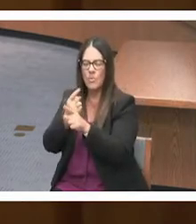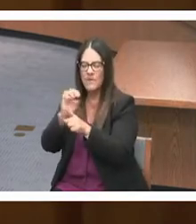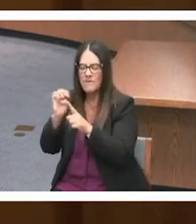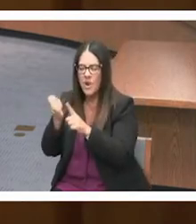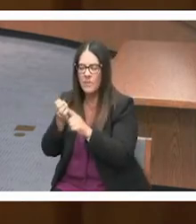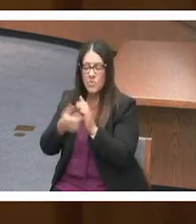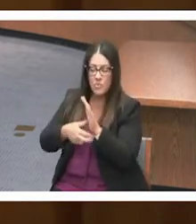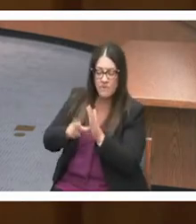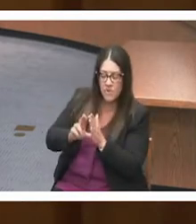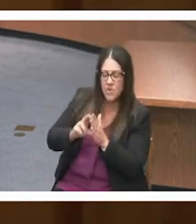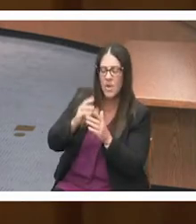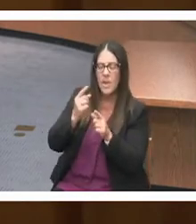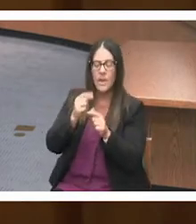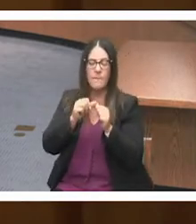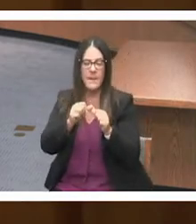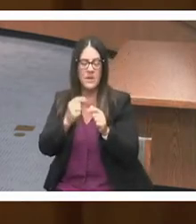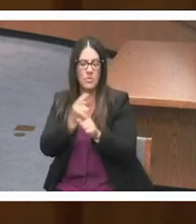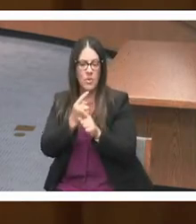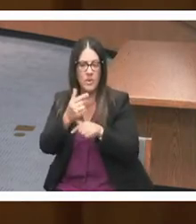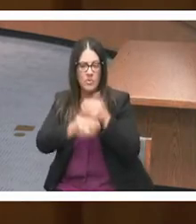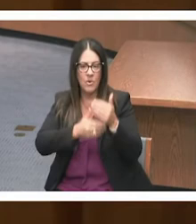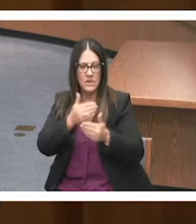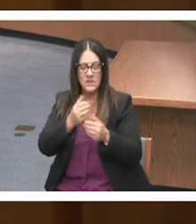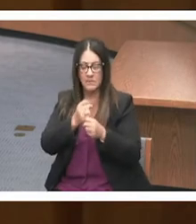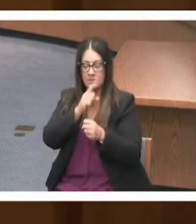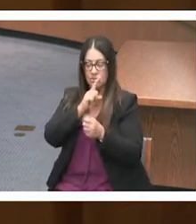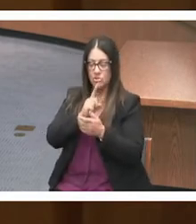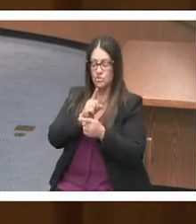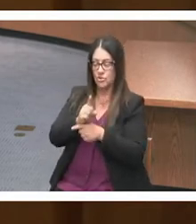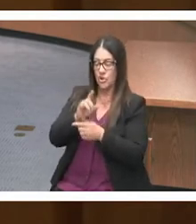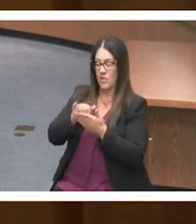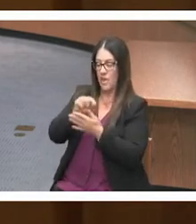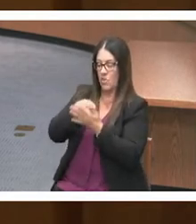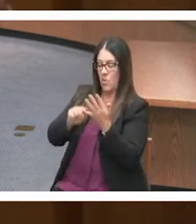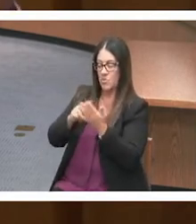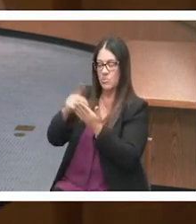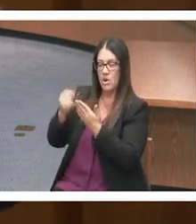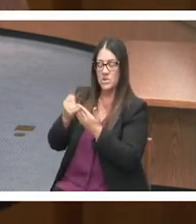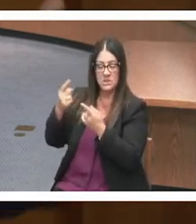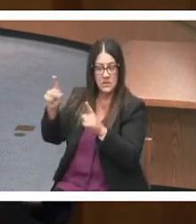review, maintain appropriate process to ensure these projects are successful, but get them